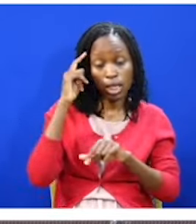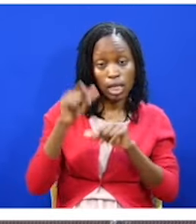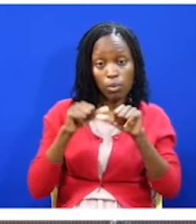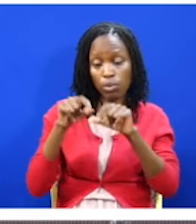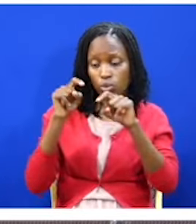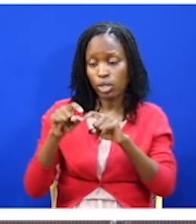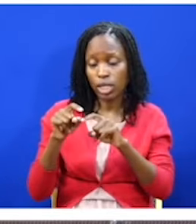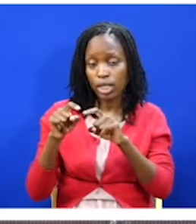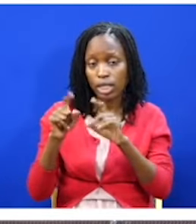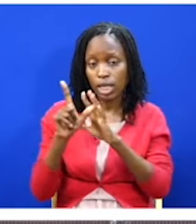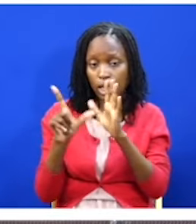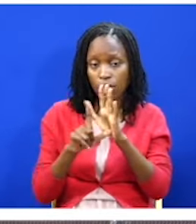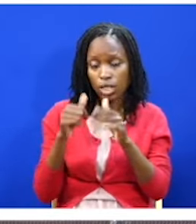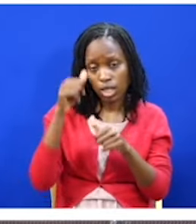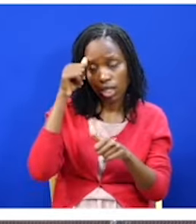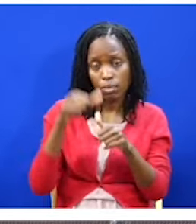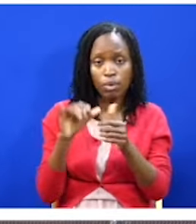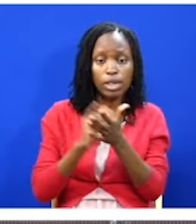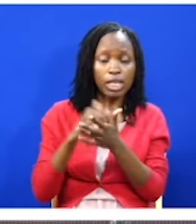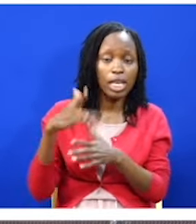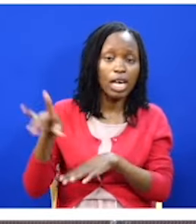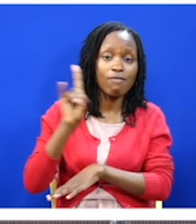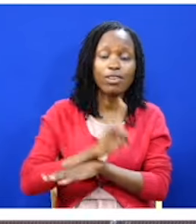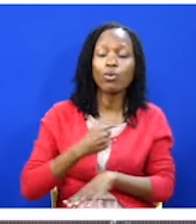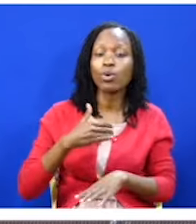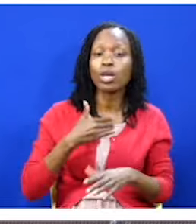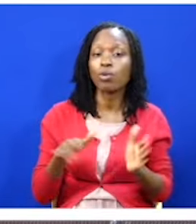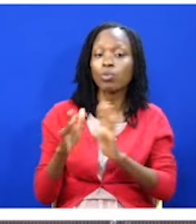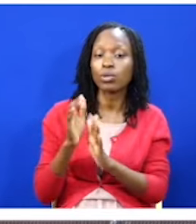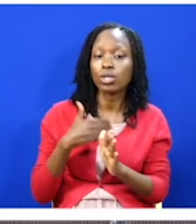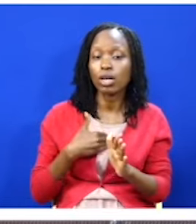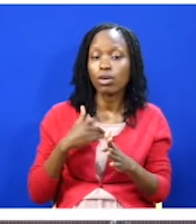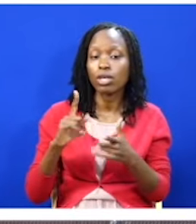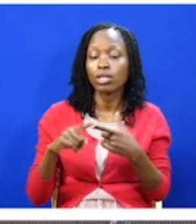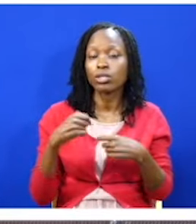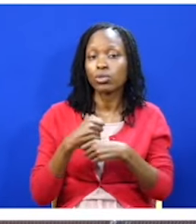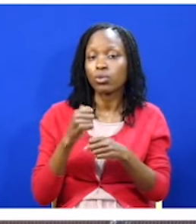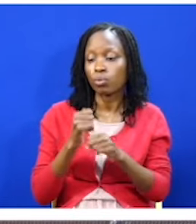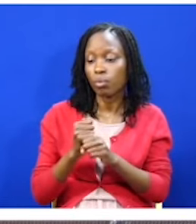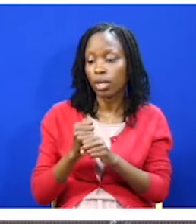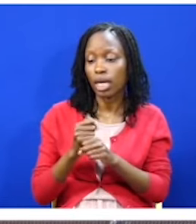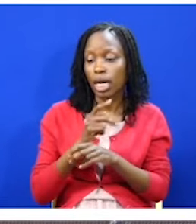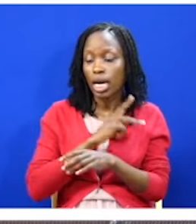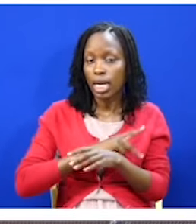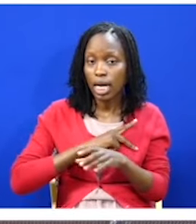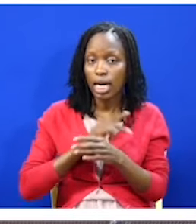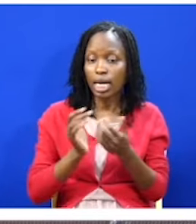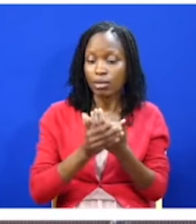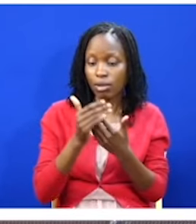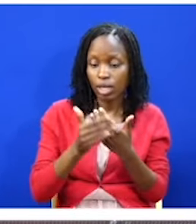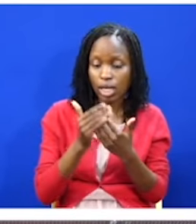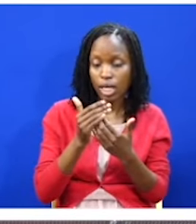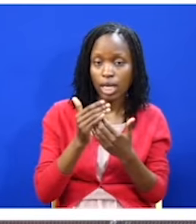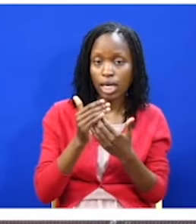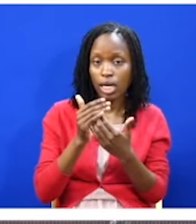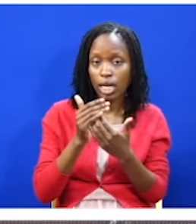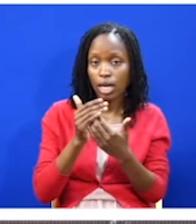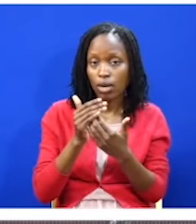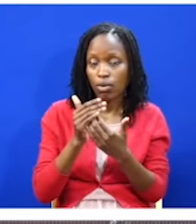lesson this week, remember that every day we have a chance to make unselfish choices and decide to help